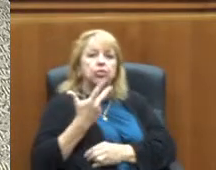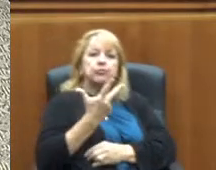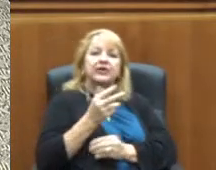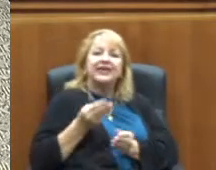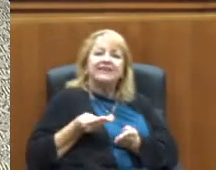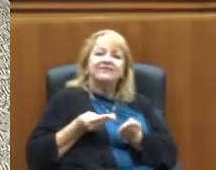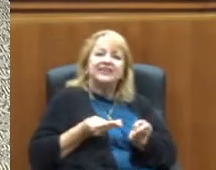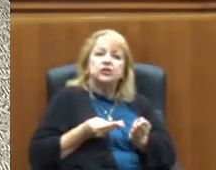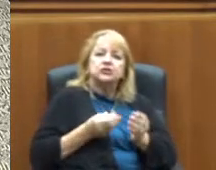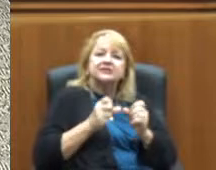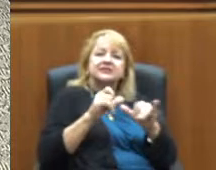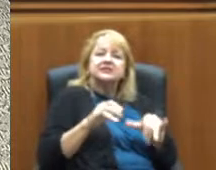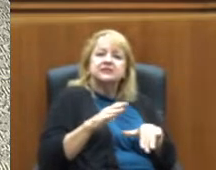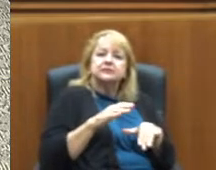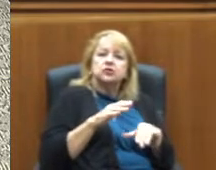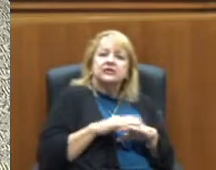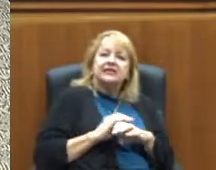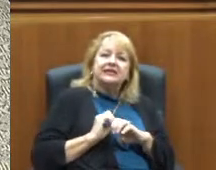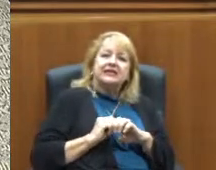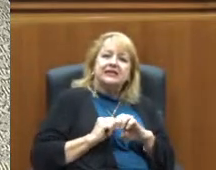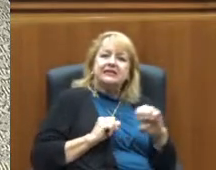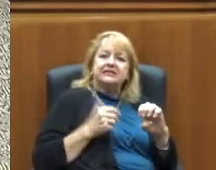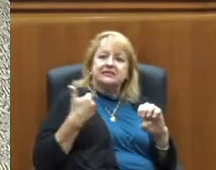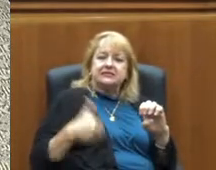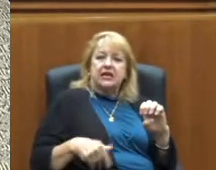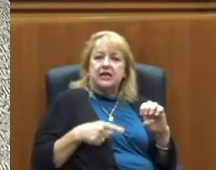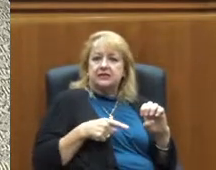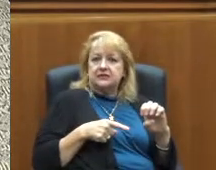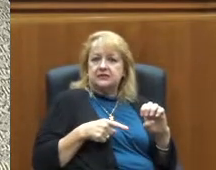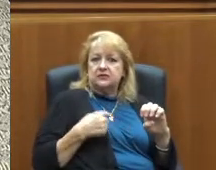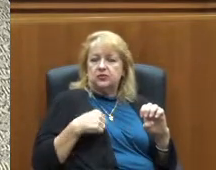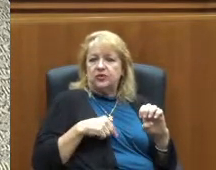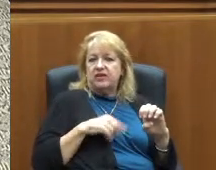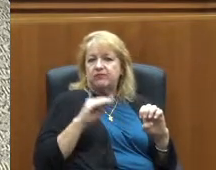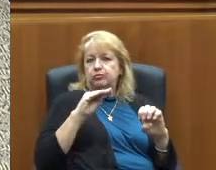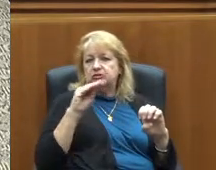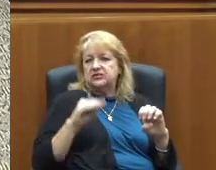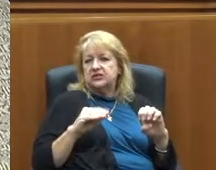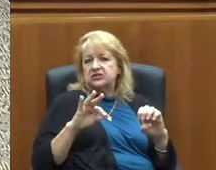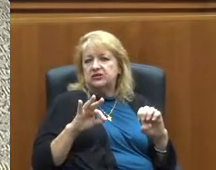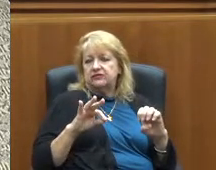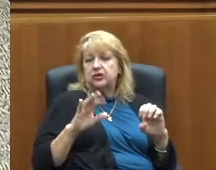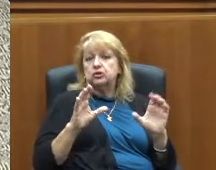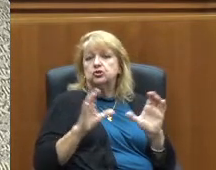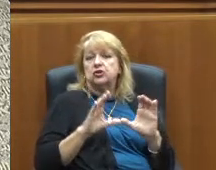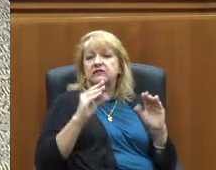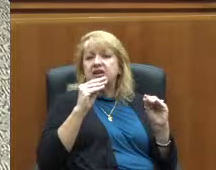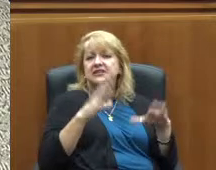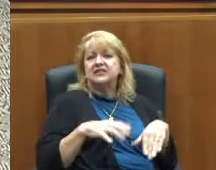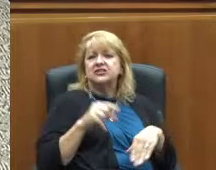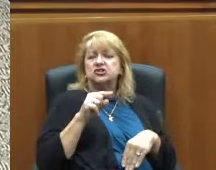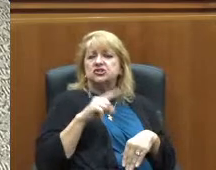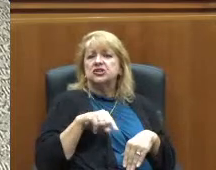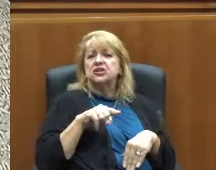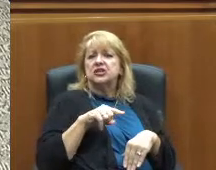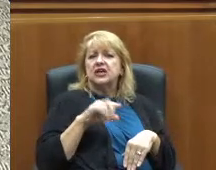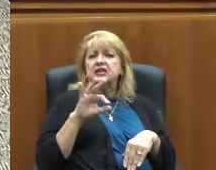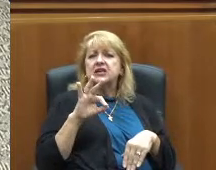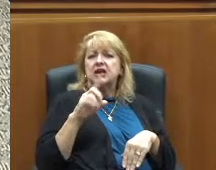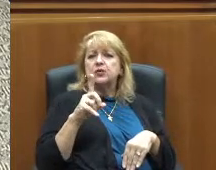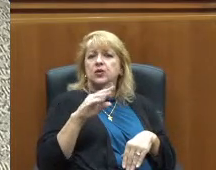systems on the east side in our parish, where we have percentages of certified teachers on that side